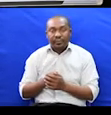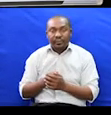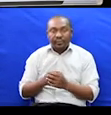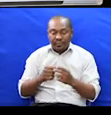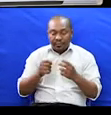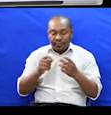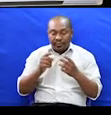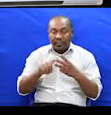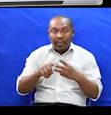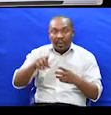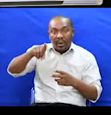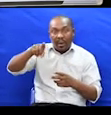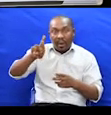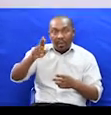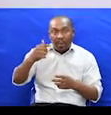proton,